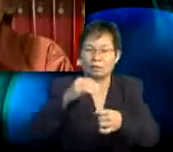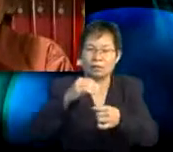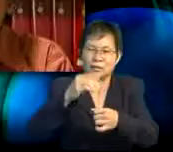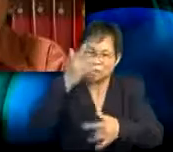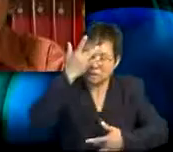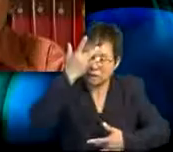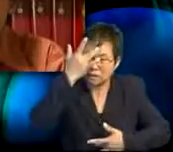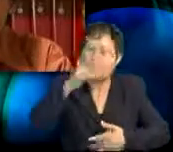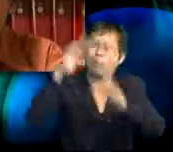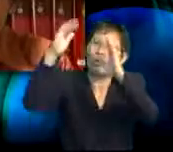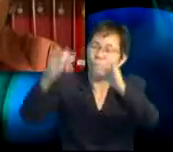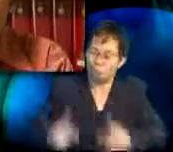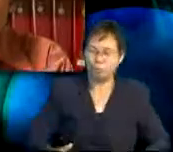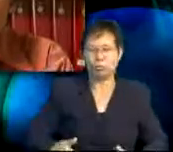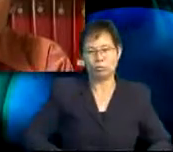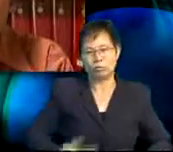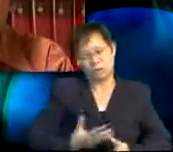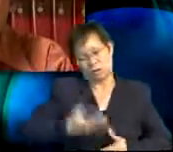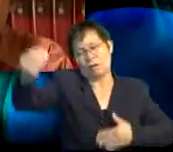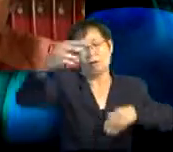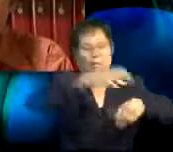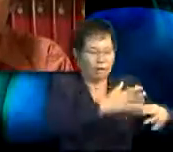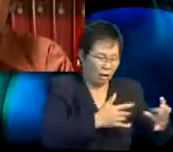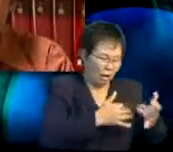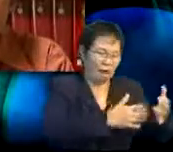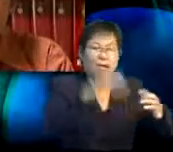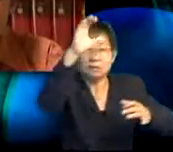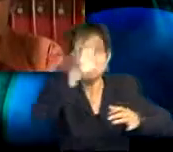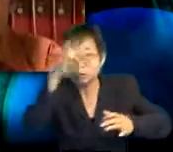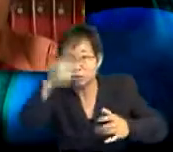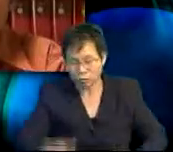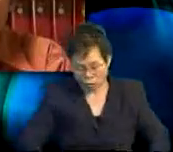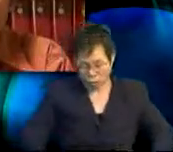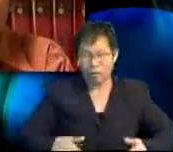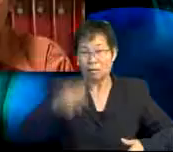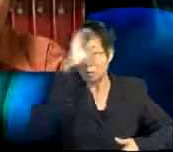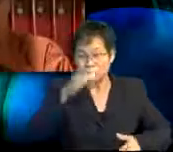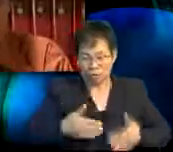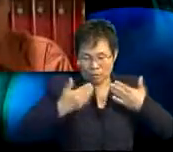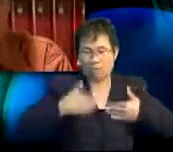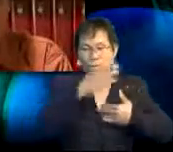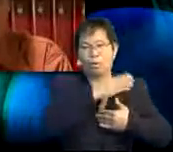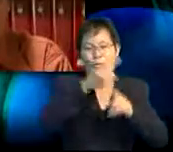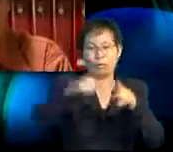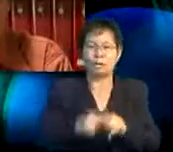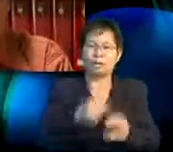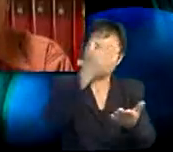to leave Ireland, and their search for happiness ends when they land in